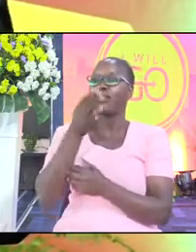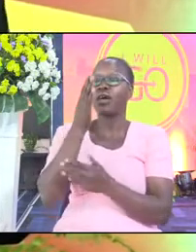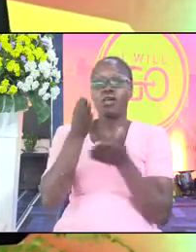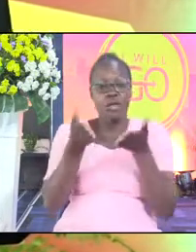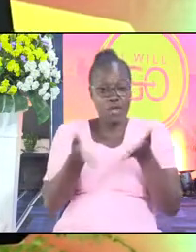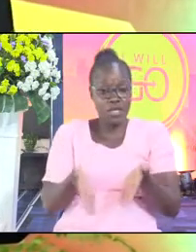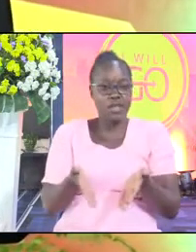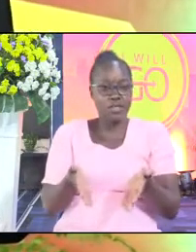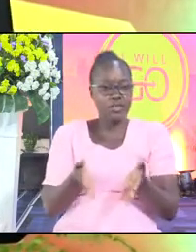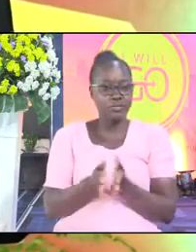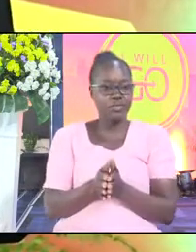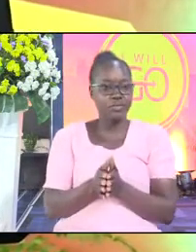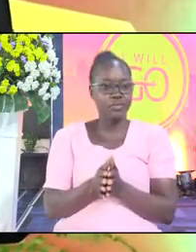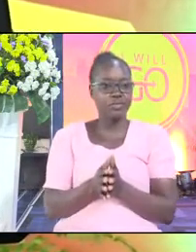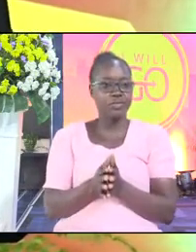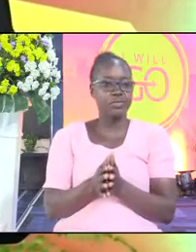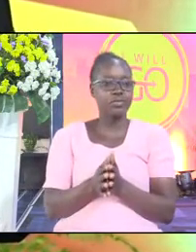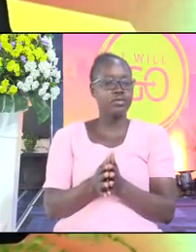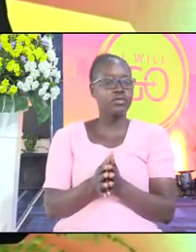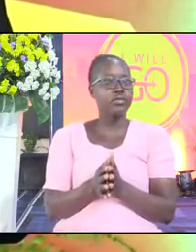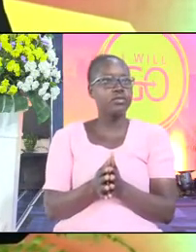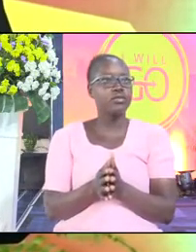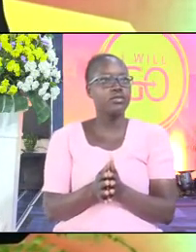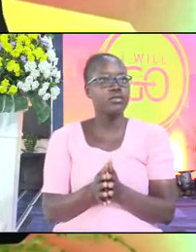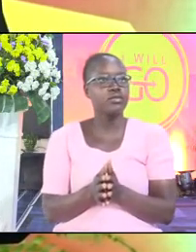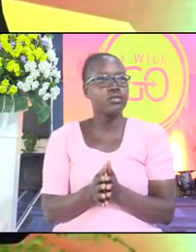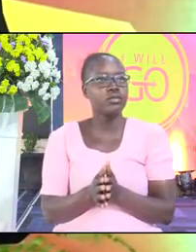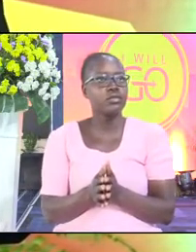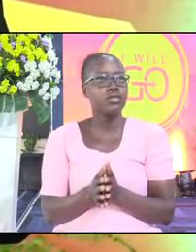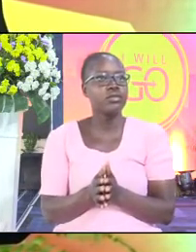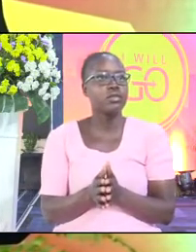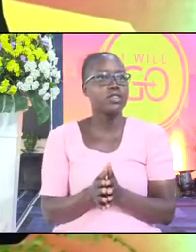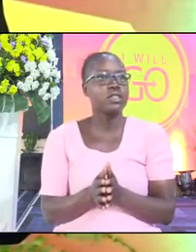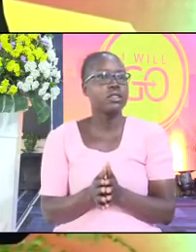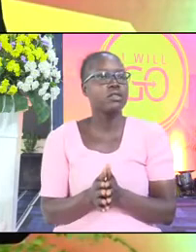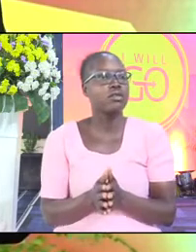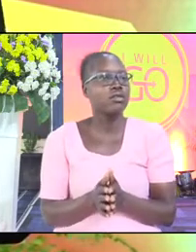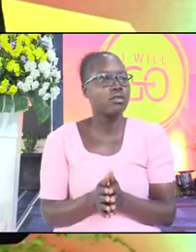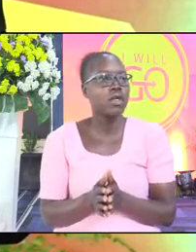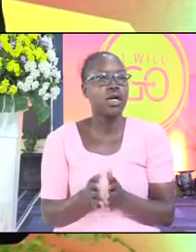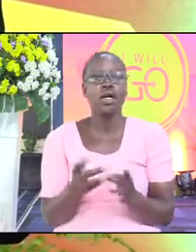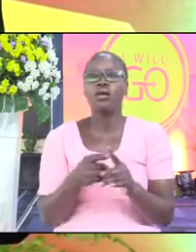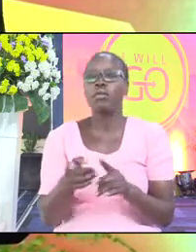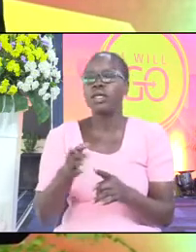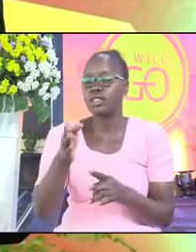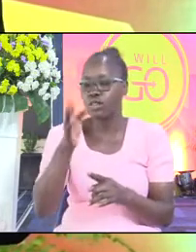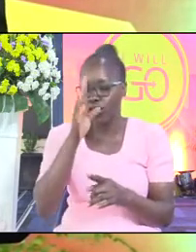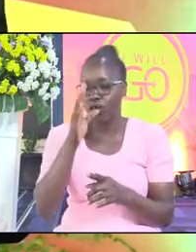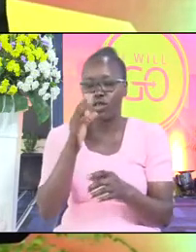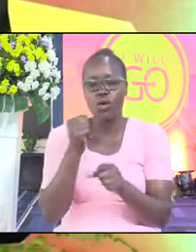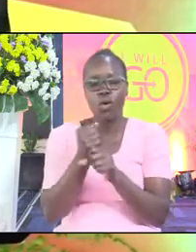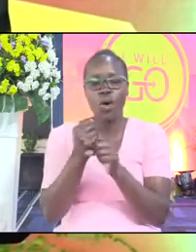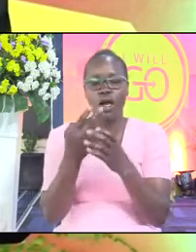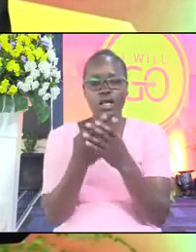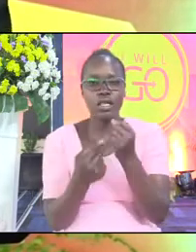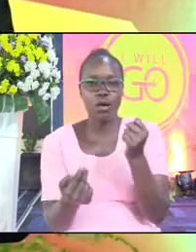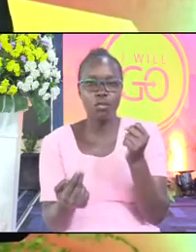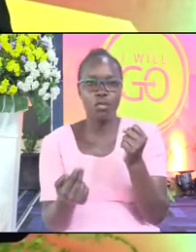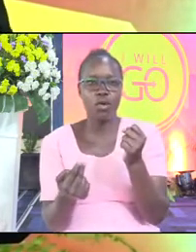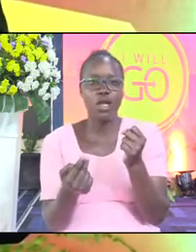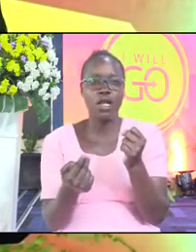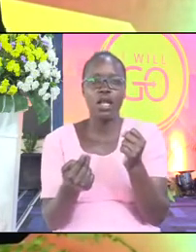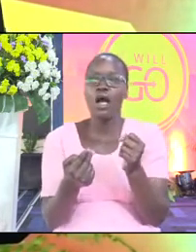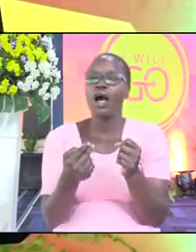got here on time. Man proposes, but God disposes.